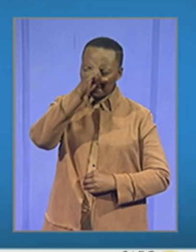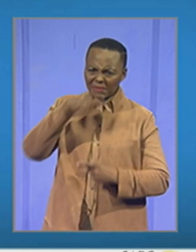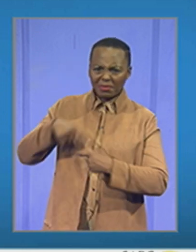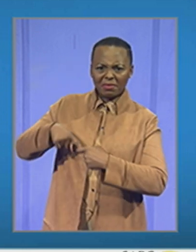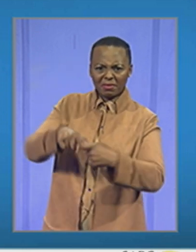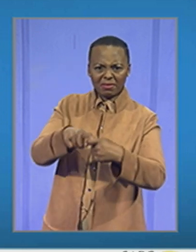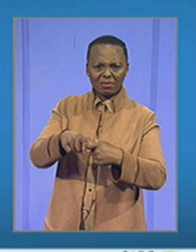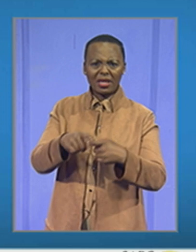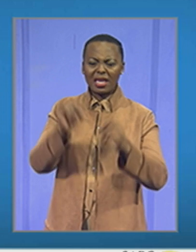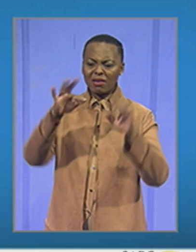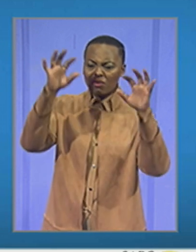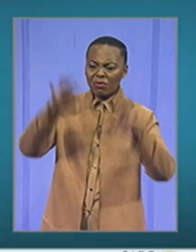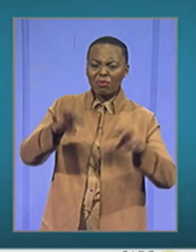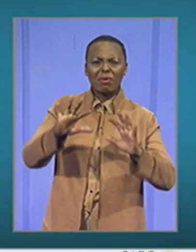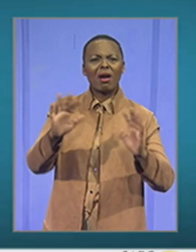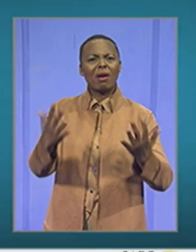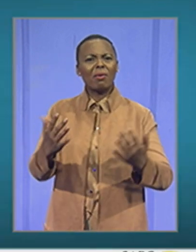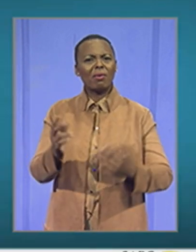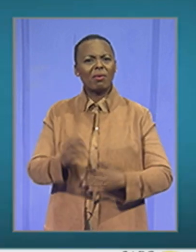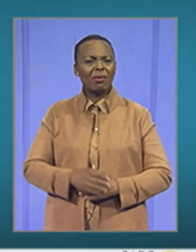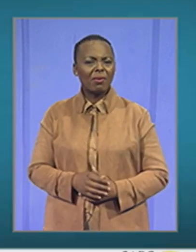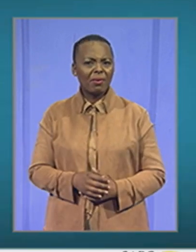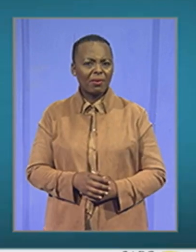fa pula ena